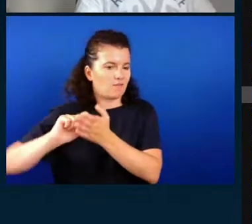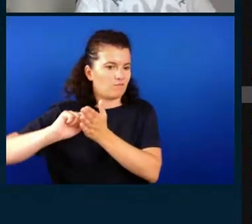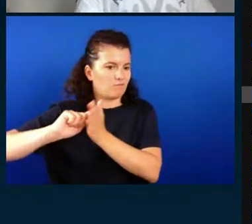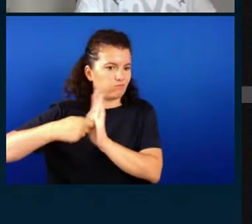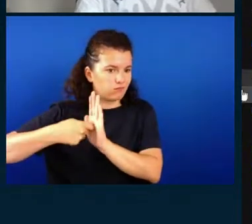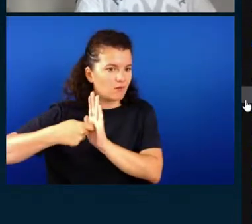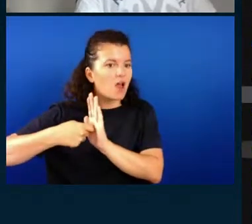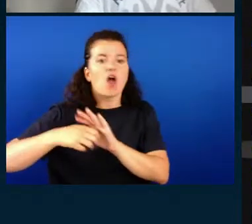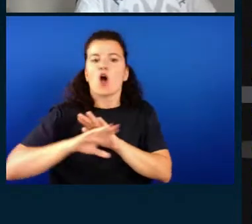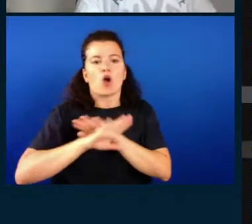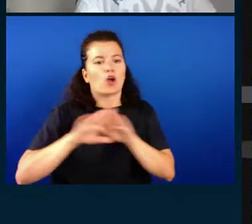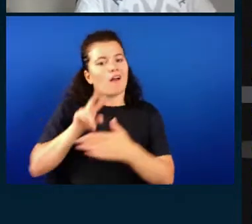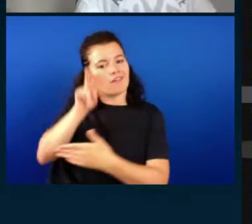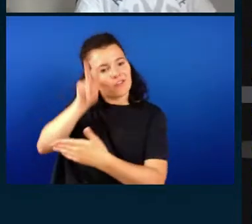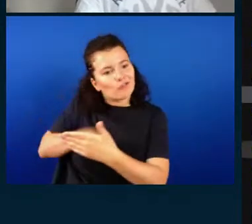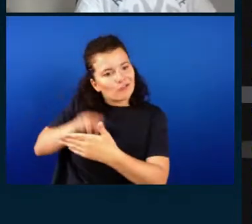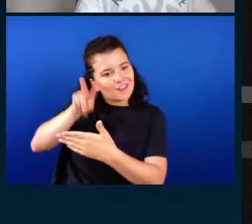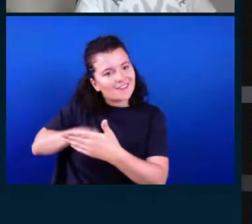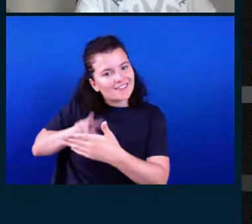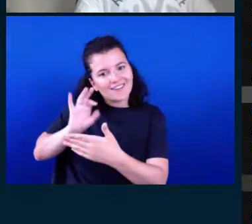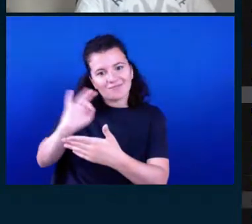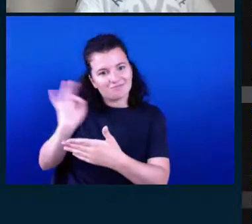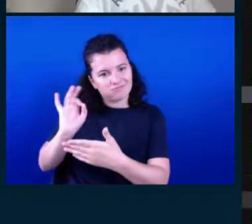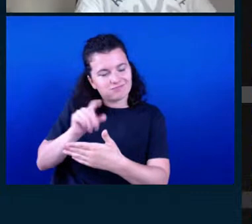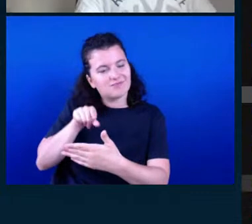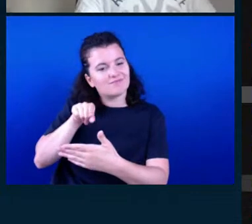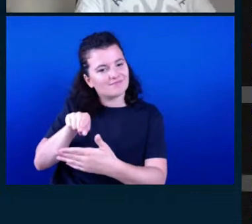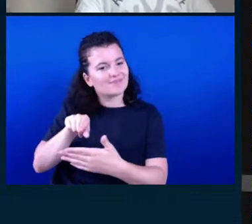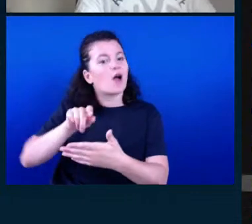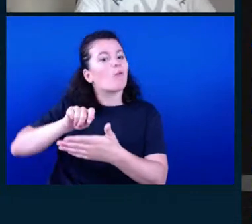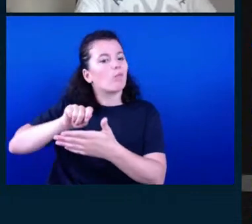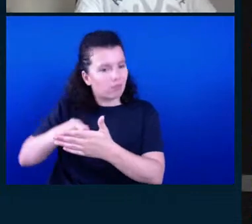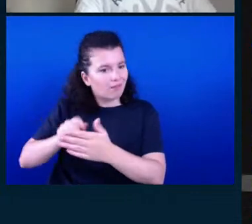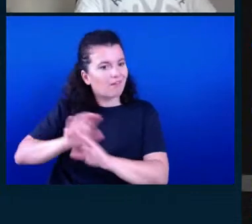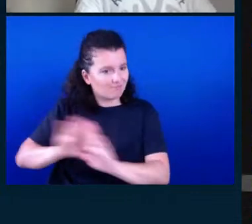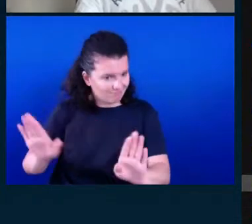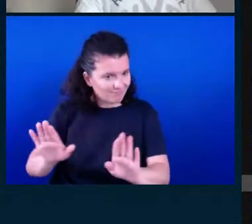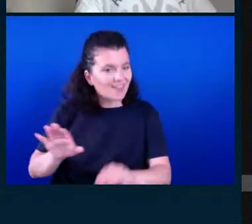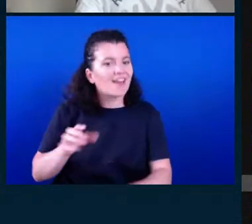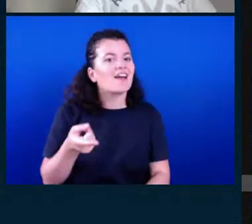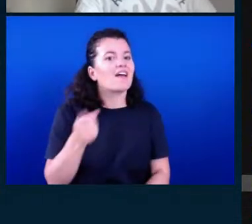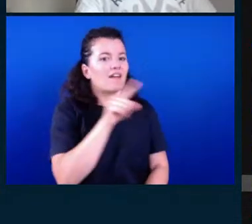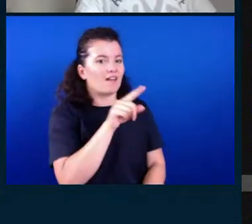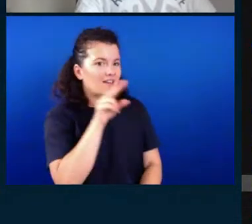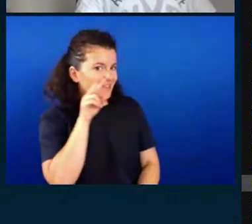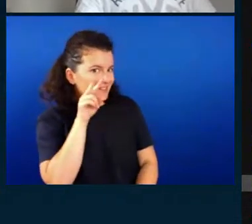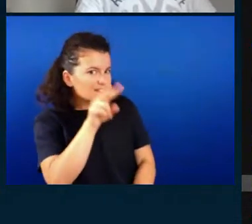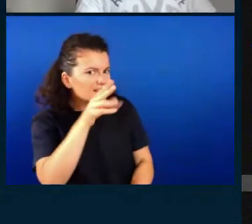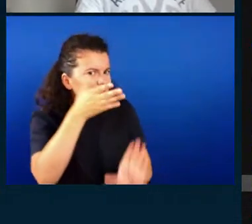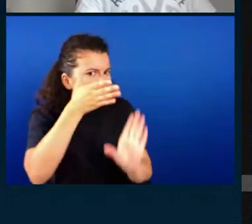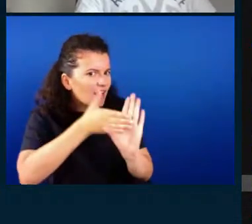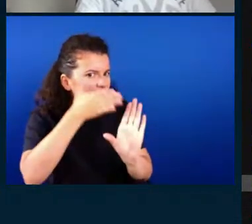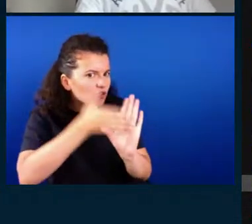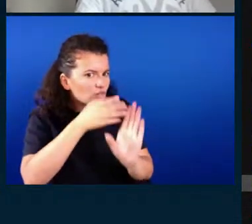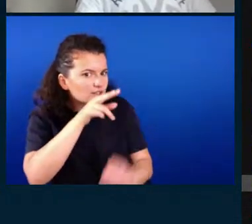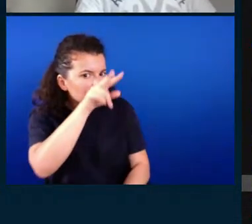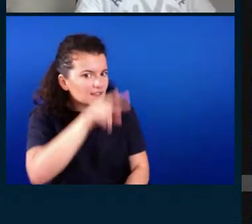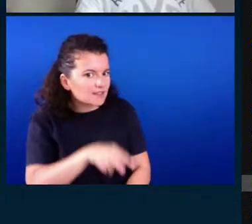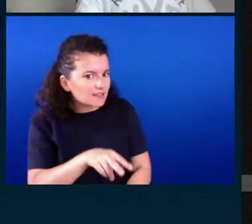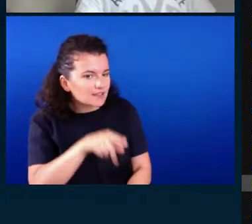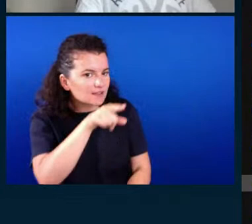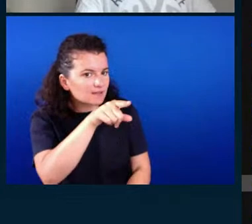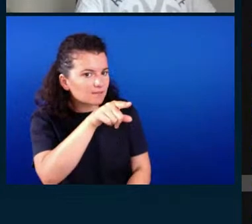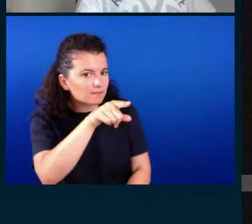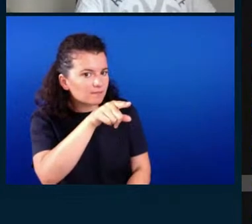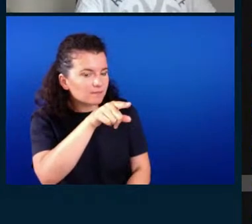deletable. And what else have we done? We have enabled diagnostic settings of logic app. So it